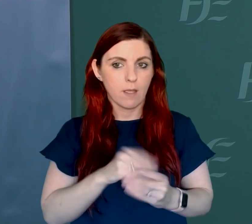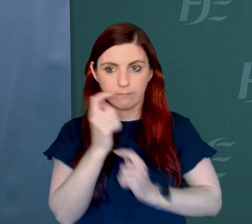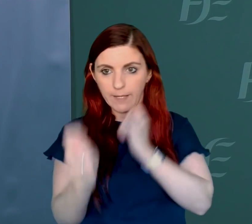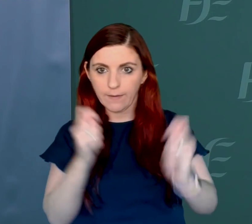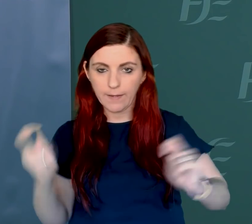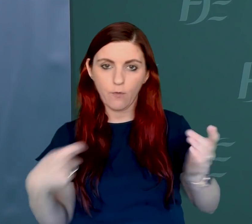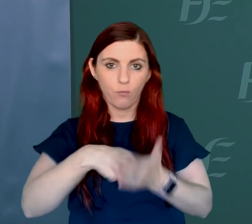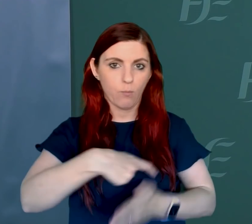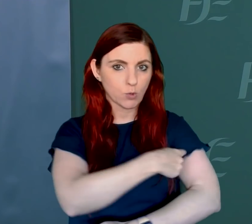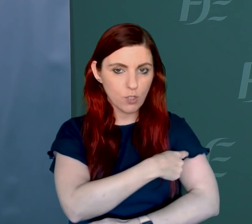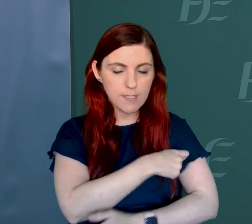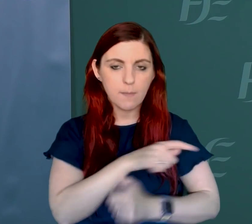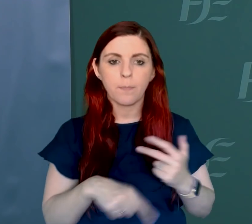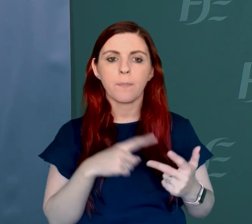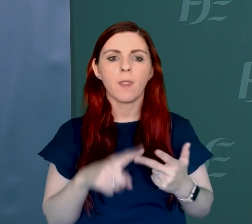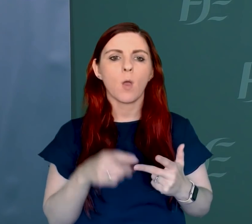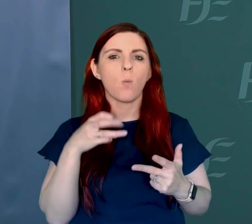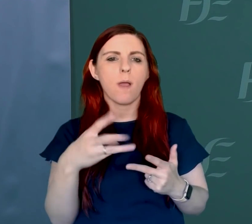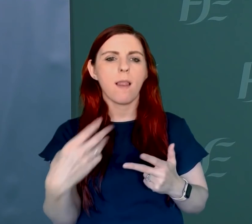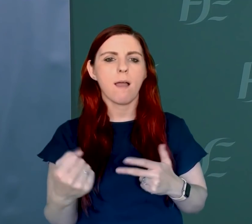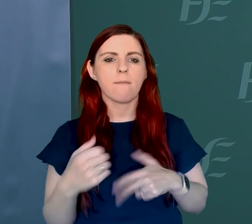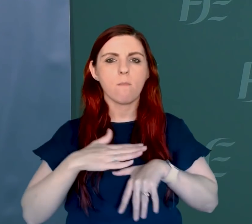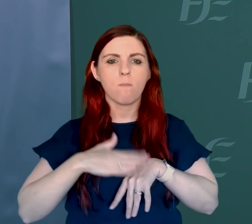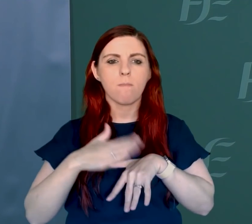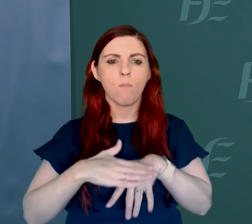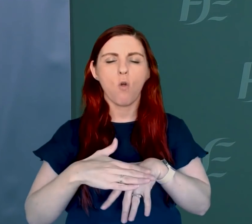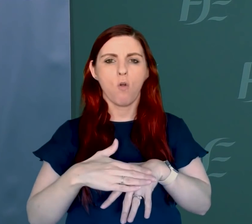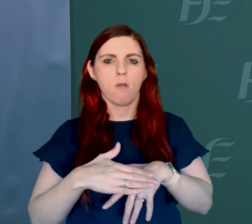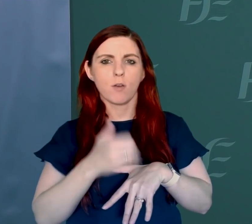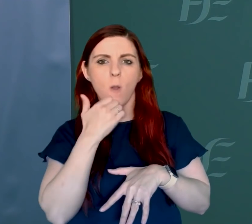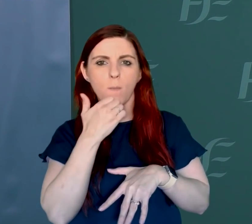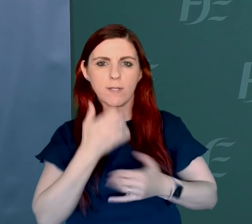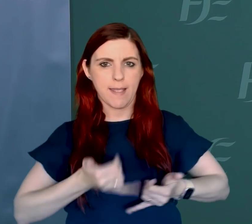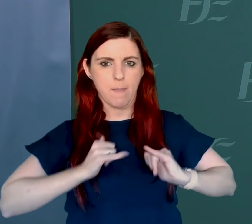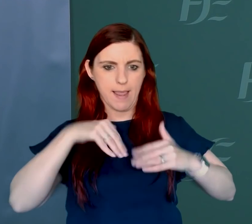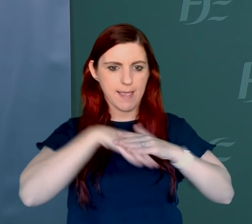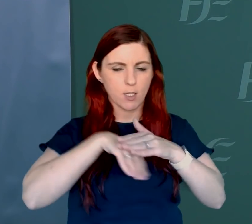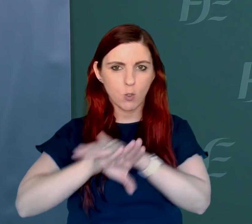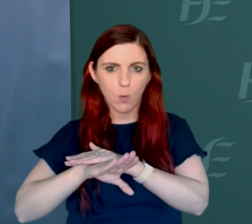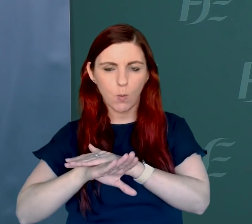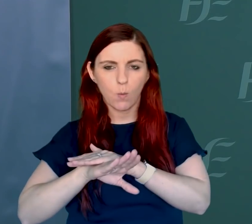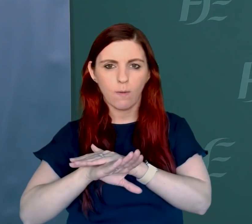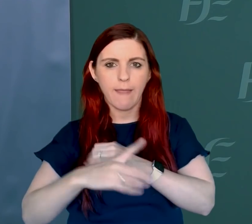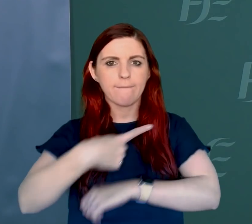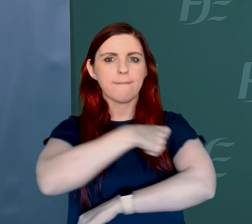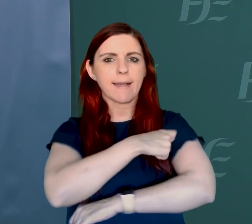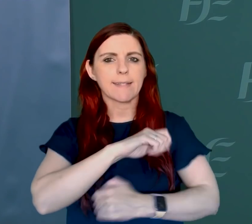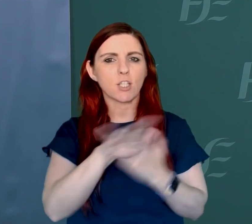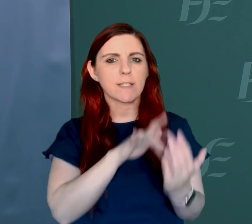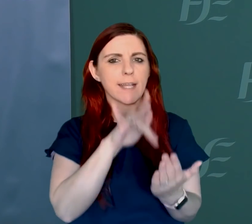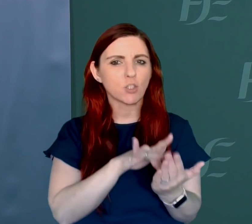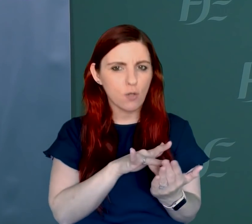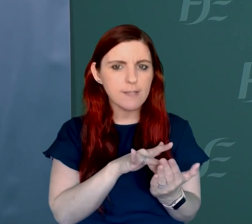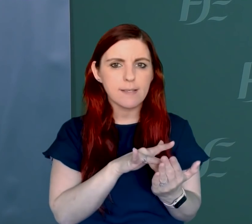of boosters. We'll be further expanding the capacity of our vaccination centres over the coming weeks. You will be